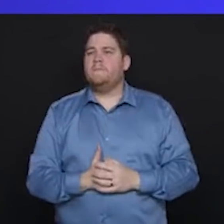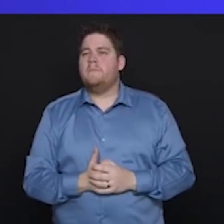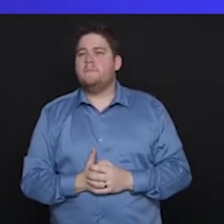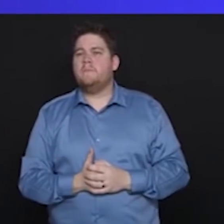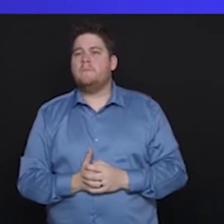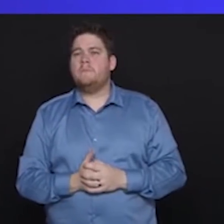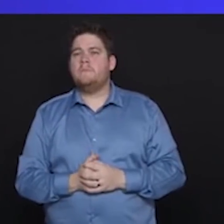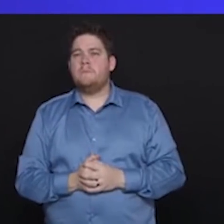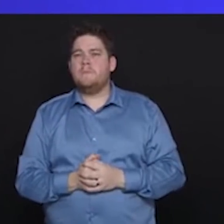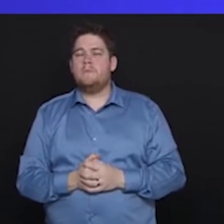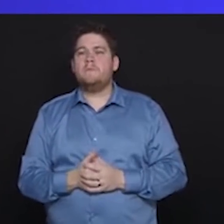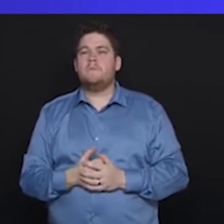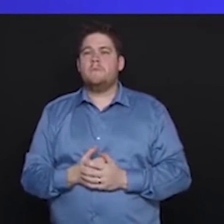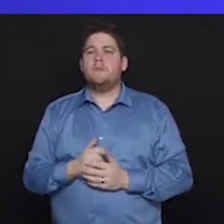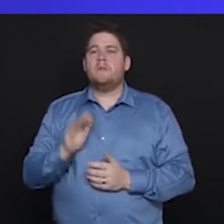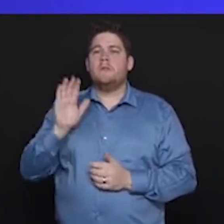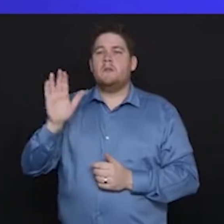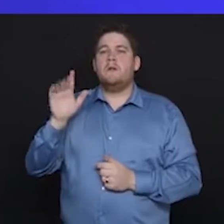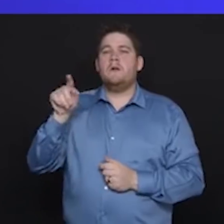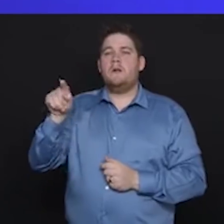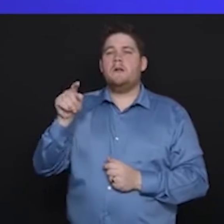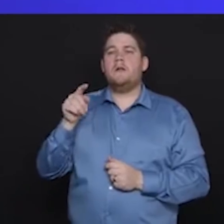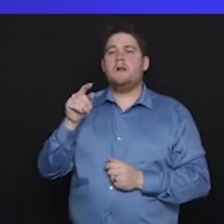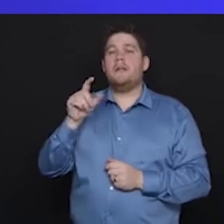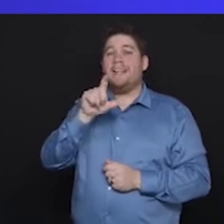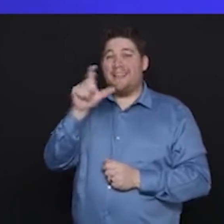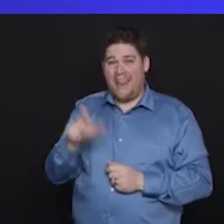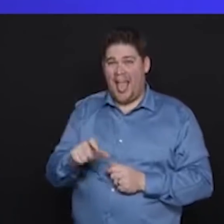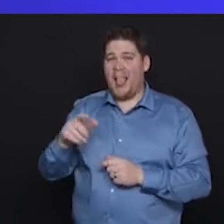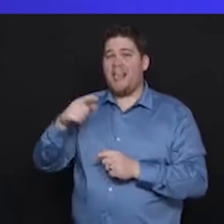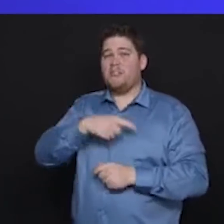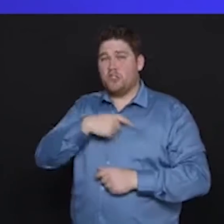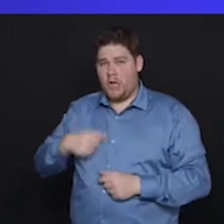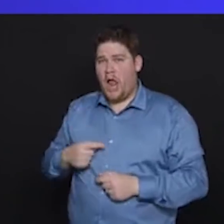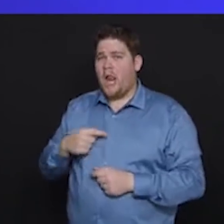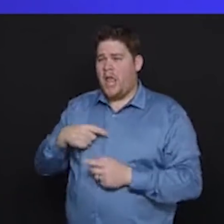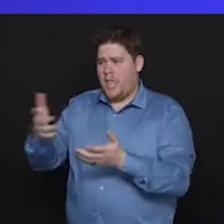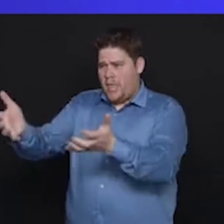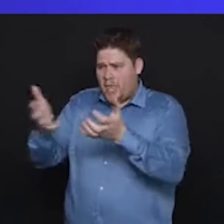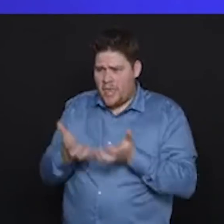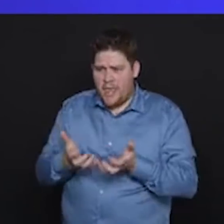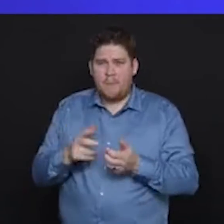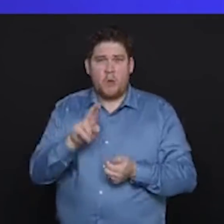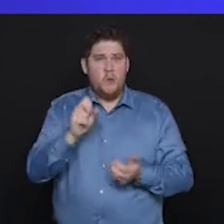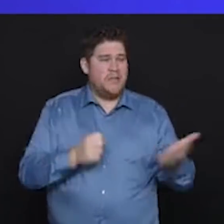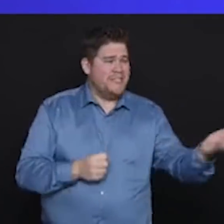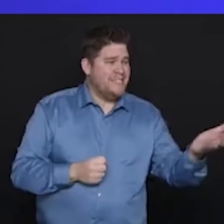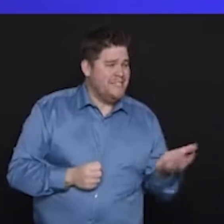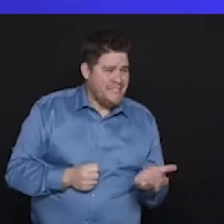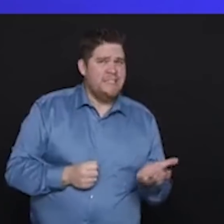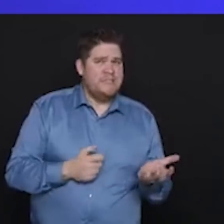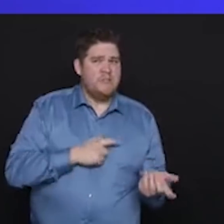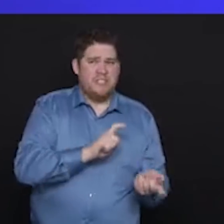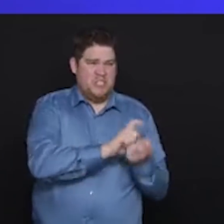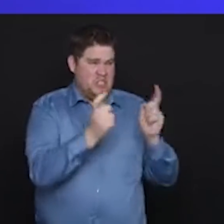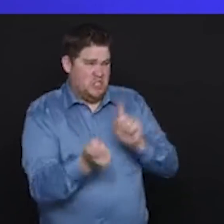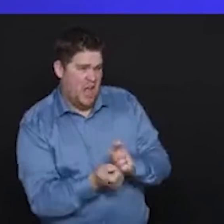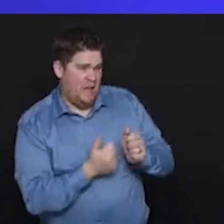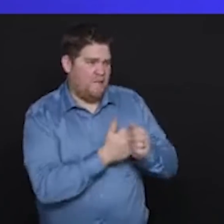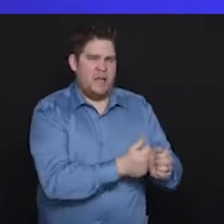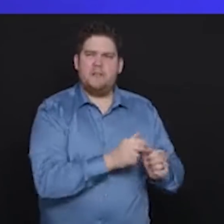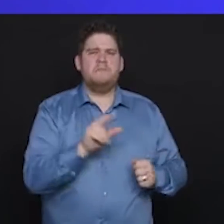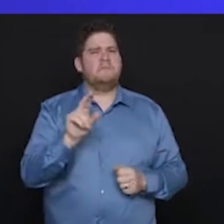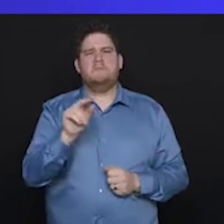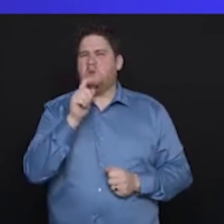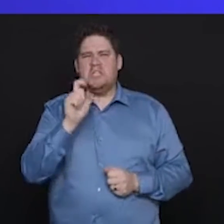I don't believe that we need to redo the modeling. The scenarios that we're seeing in the US are very much like Canada, where